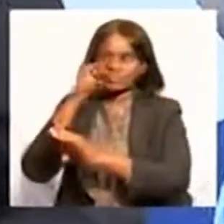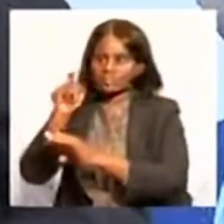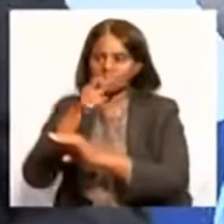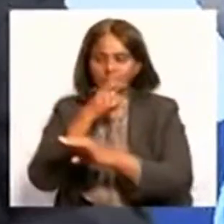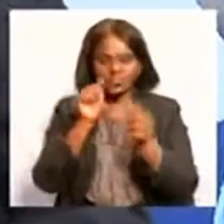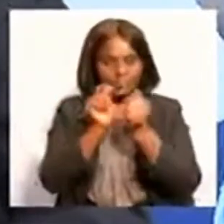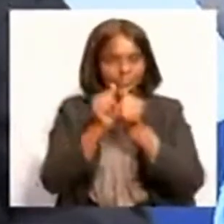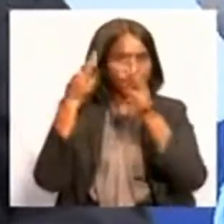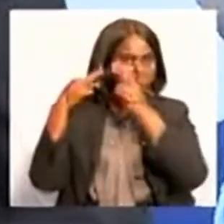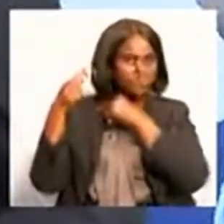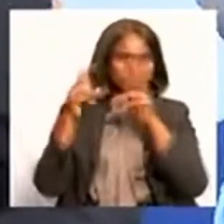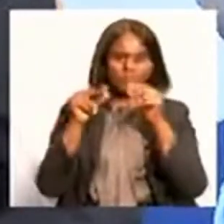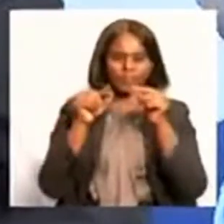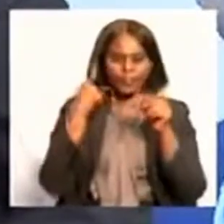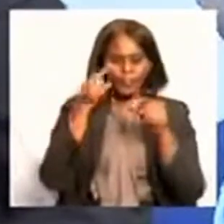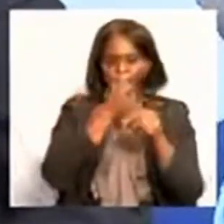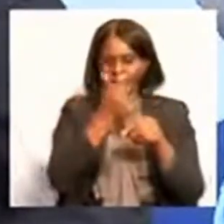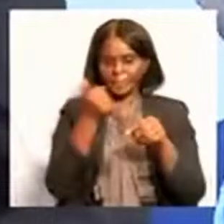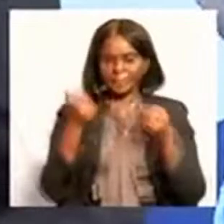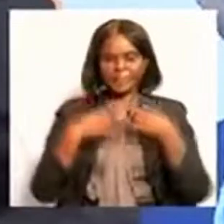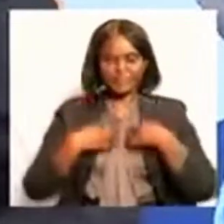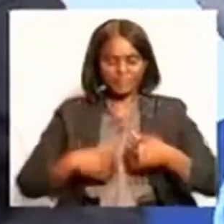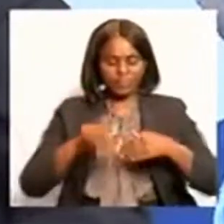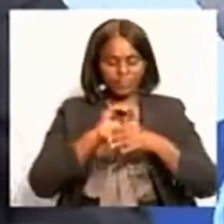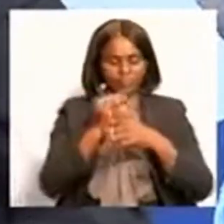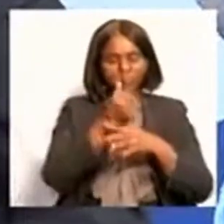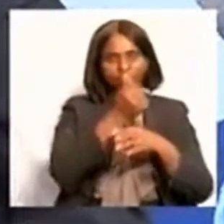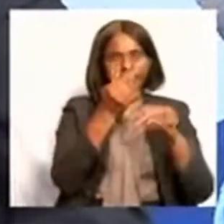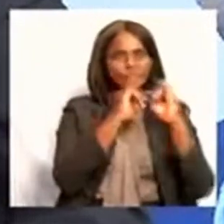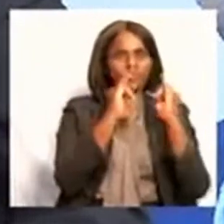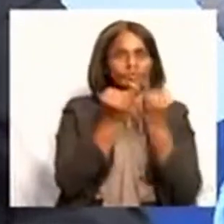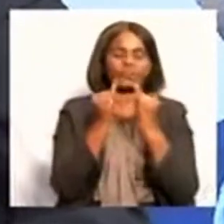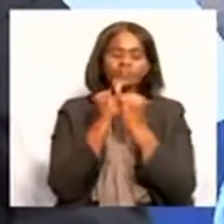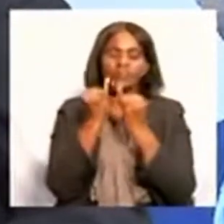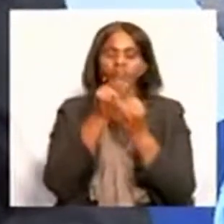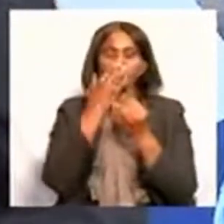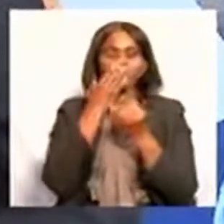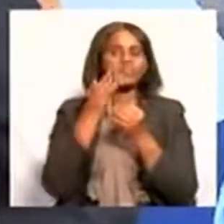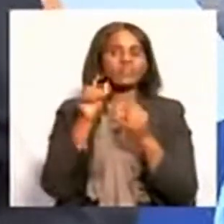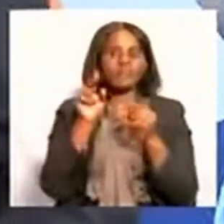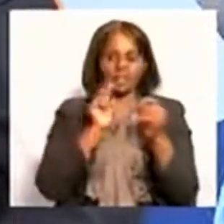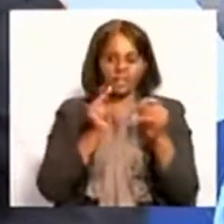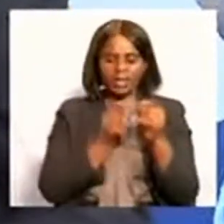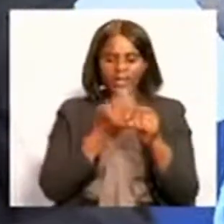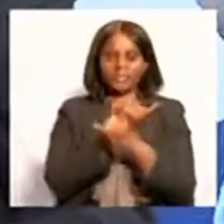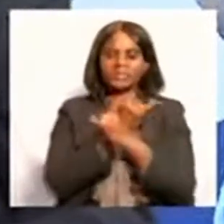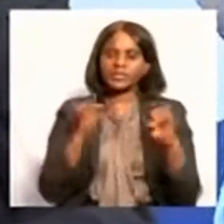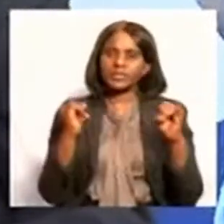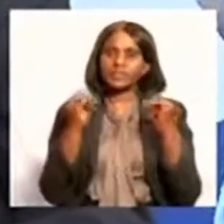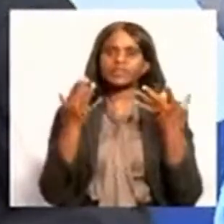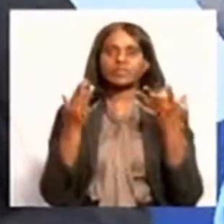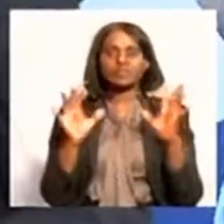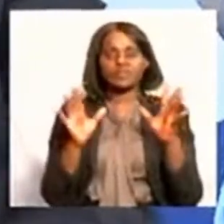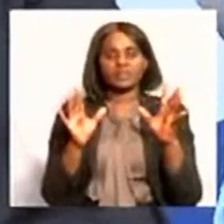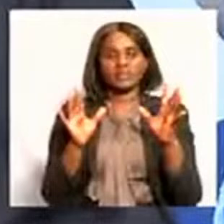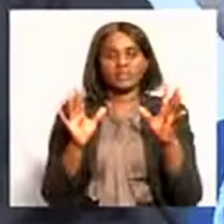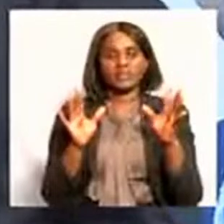review of anybody or any institution. So we are independent from that perspective.